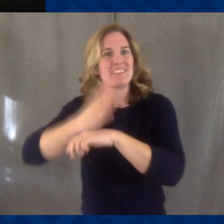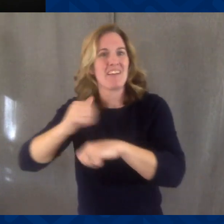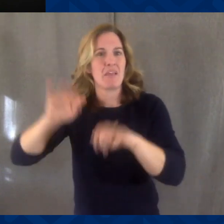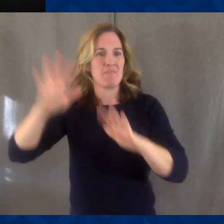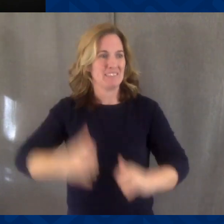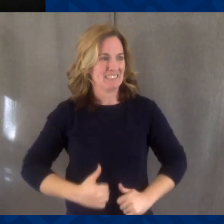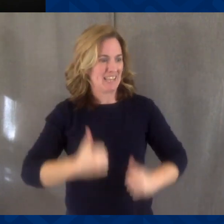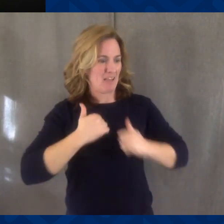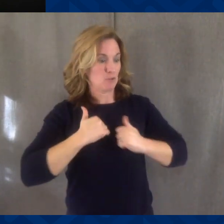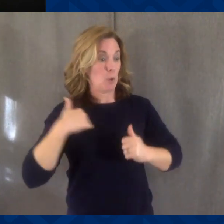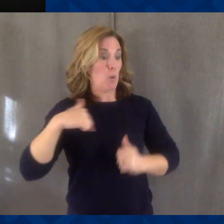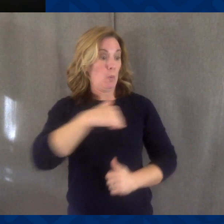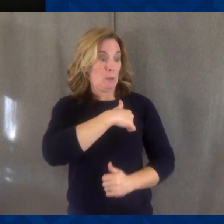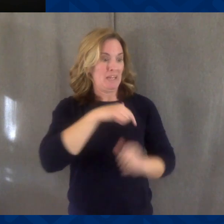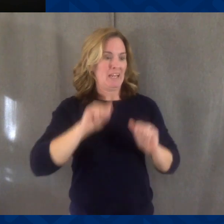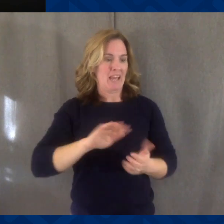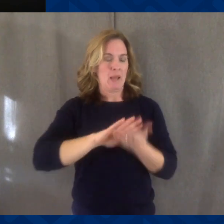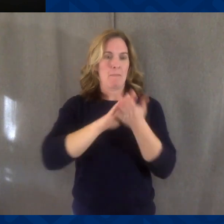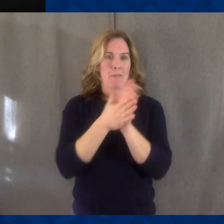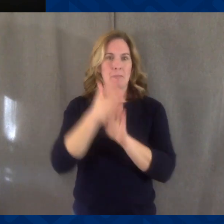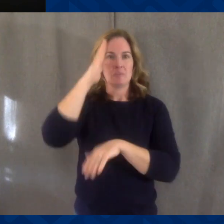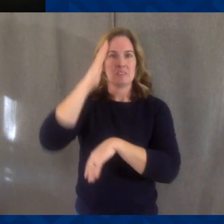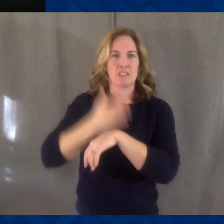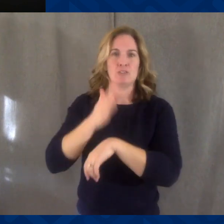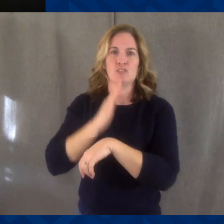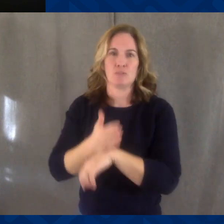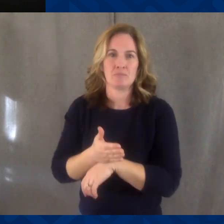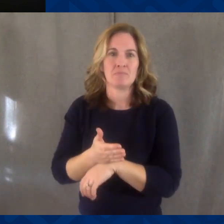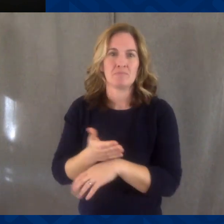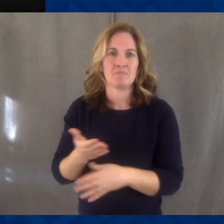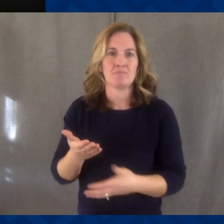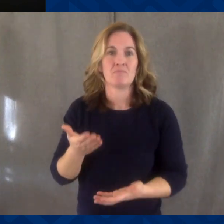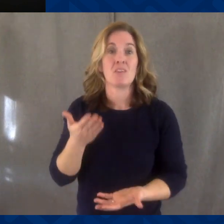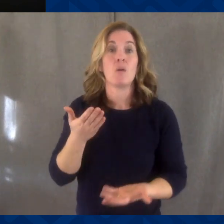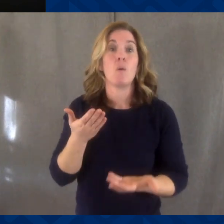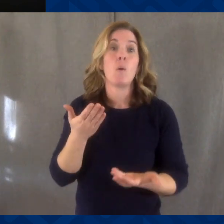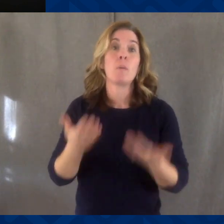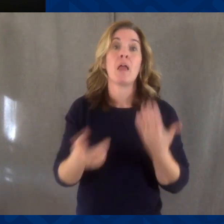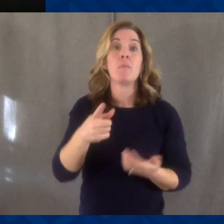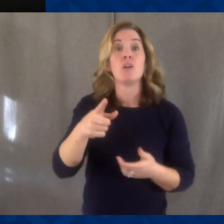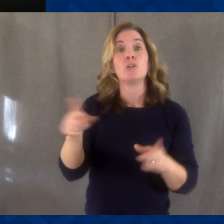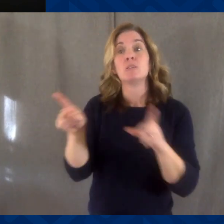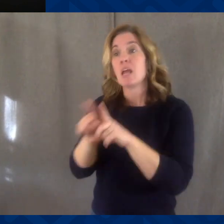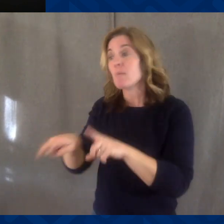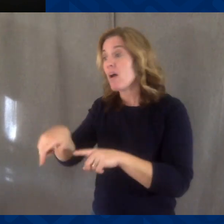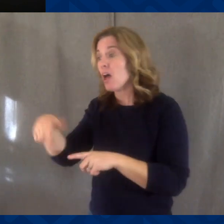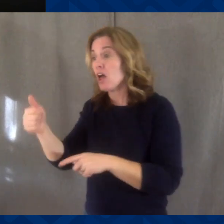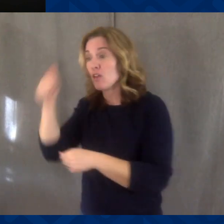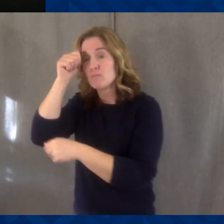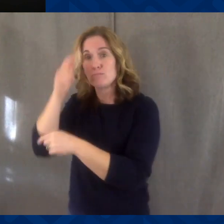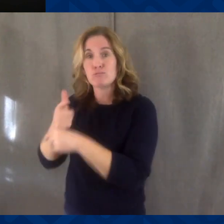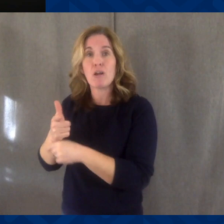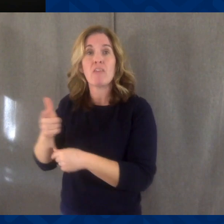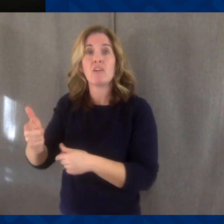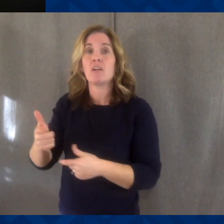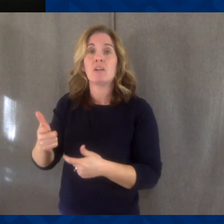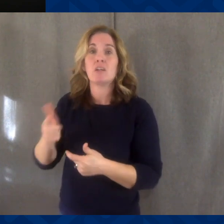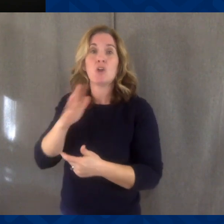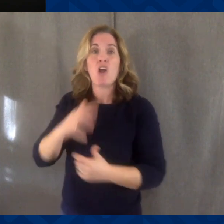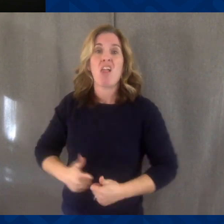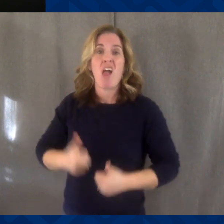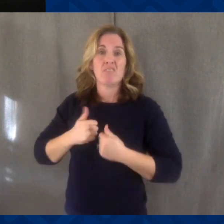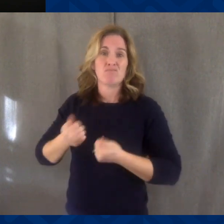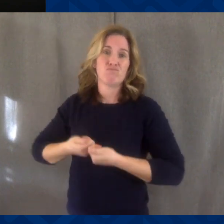away on reckless living. I want you to know again that there's nothing you can do to make your Father love you any less.